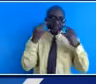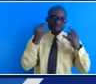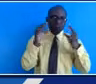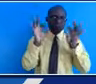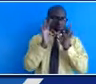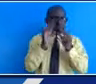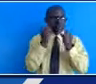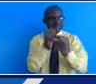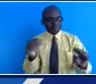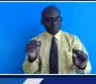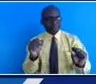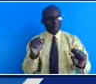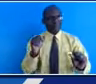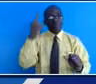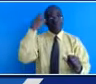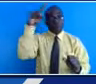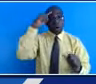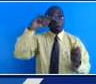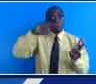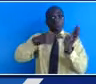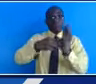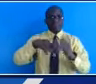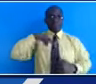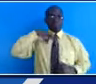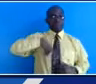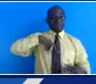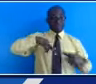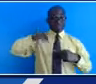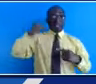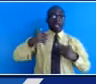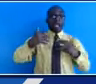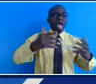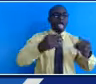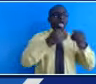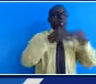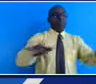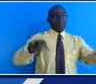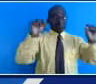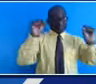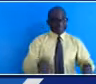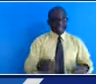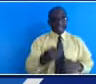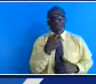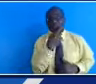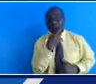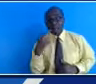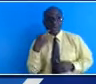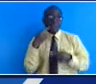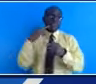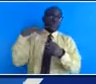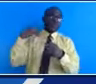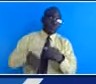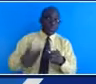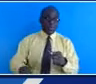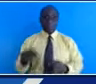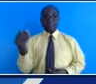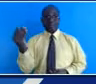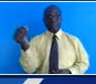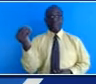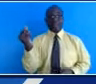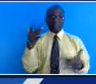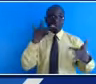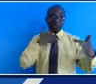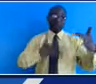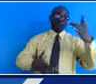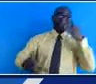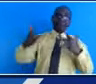done this for a living know more about this than I do. My background in the hospitality industry informs me to some degree of these factors. But